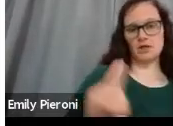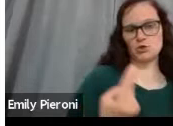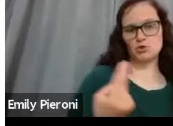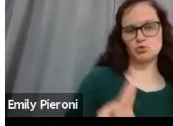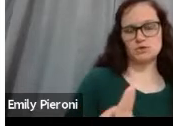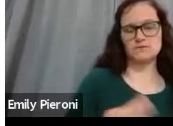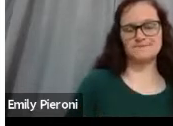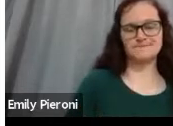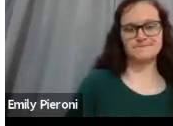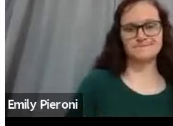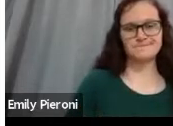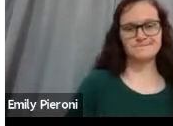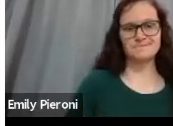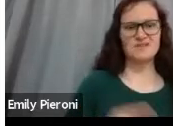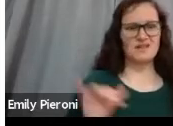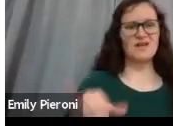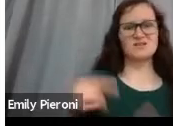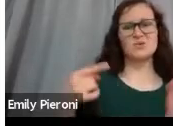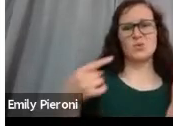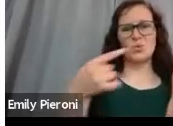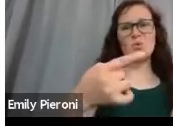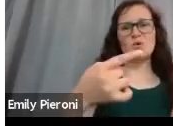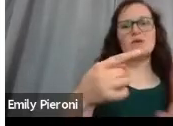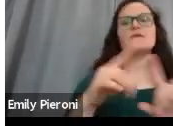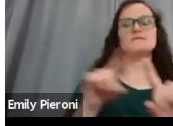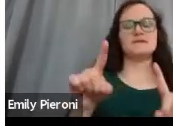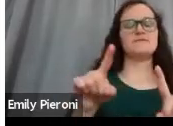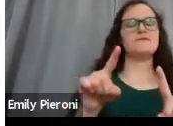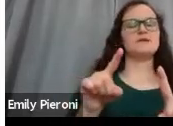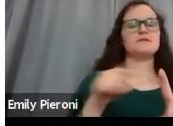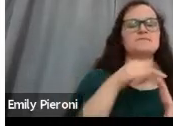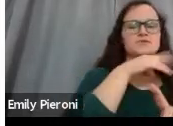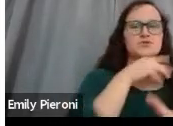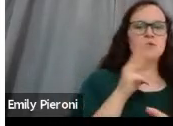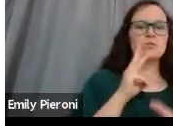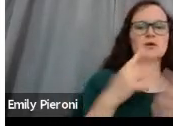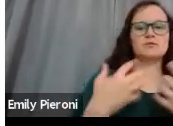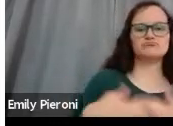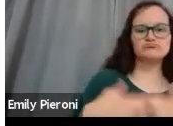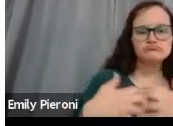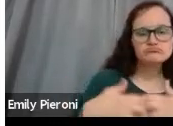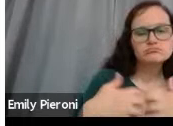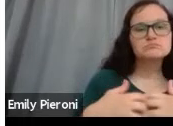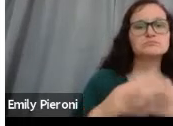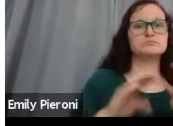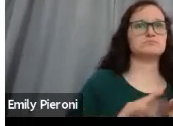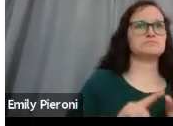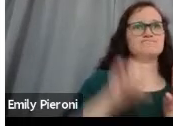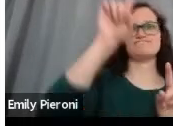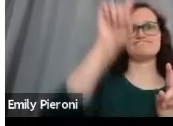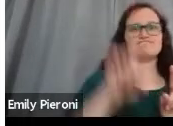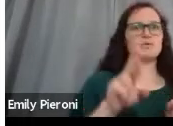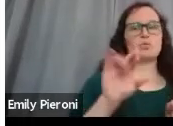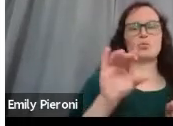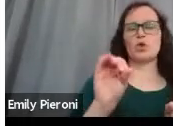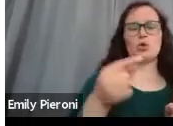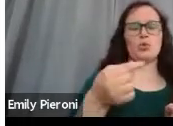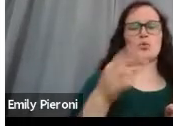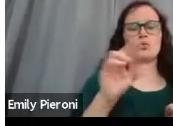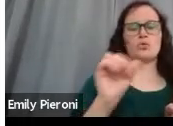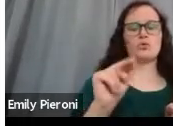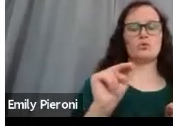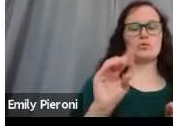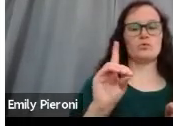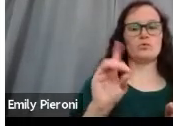an objective of a lot of different wastewater treatment facilities up and down the Rio Grande River and the San Juan River as well. And